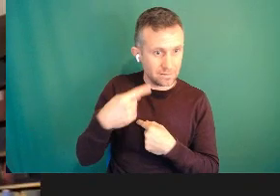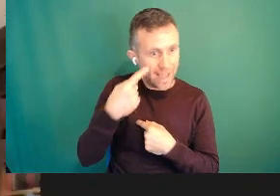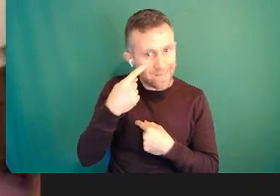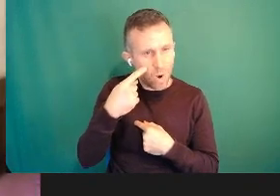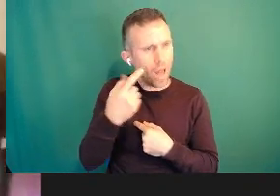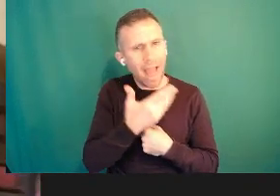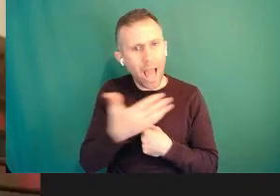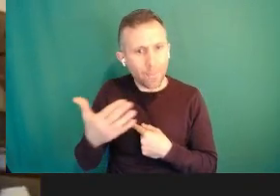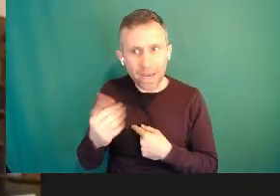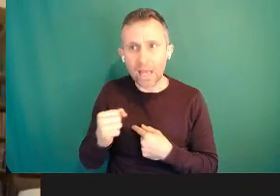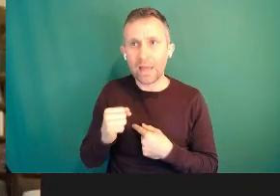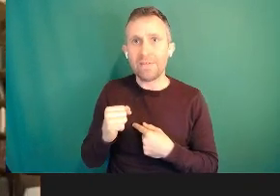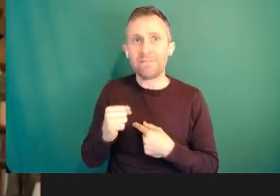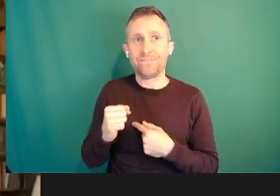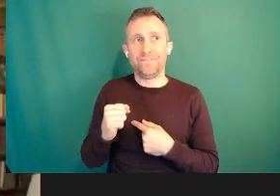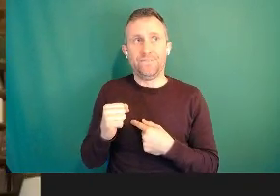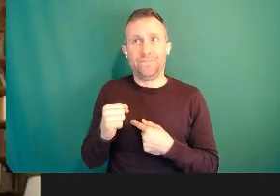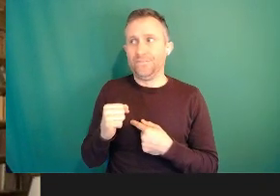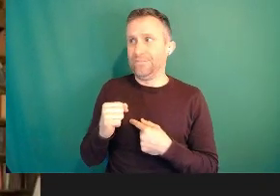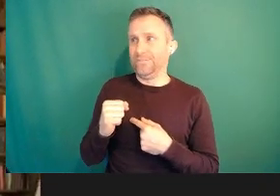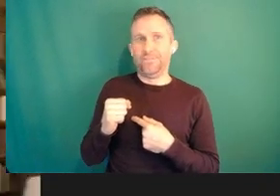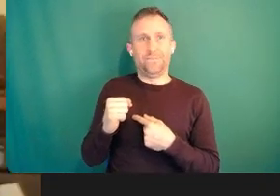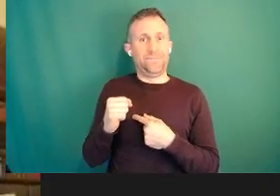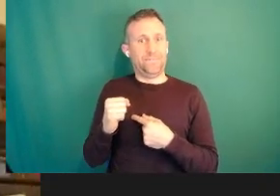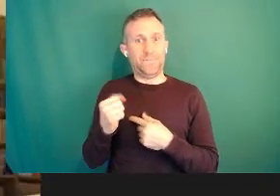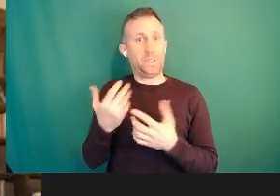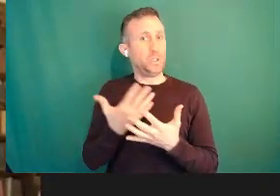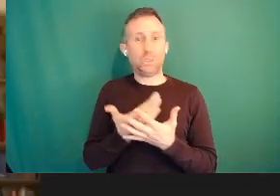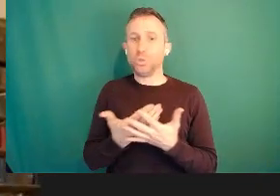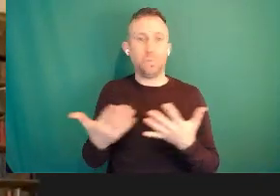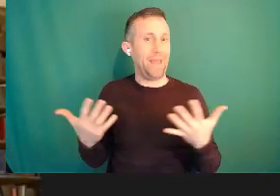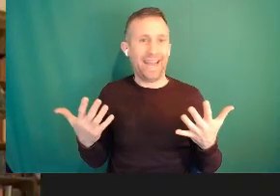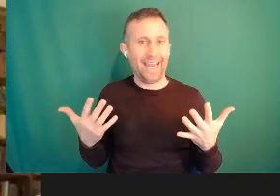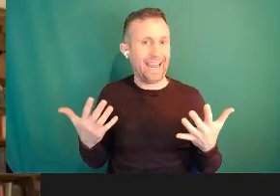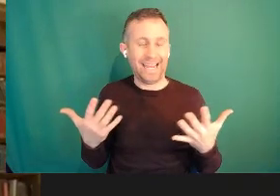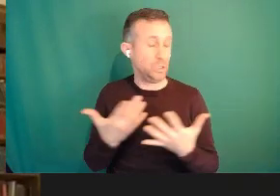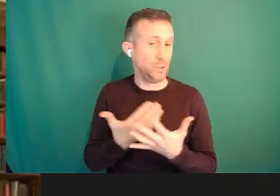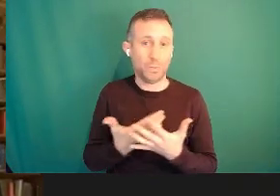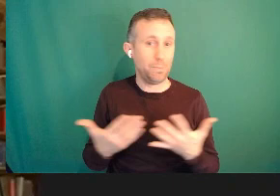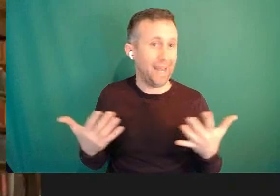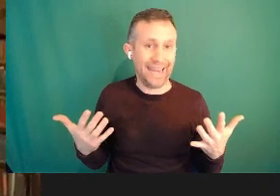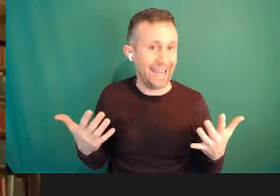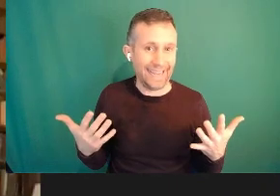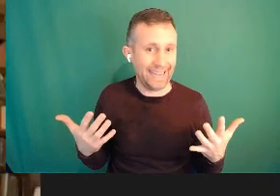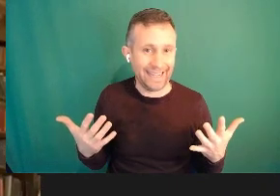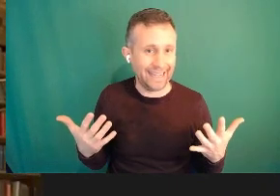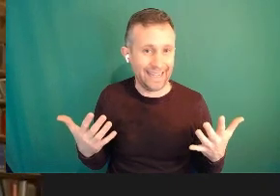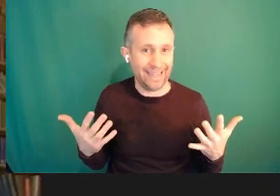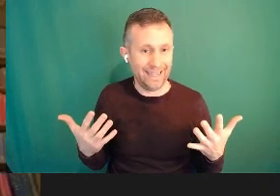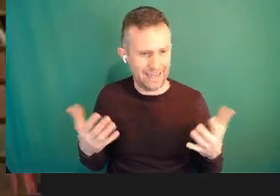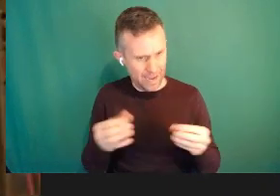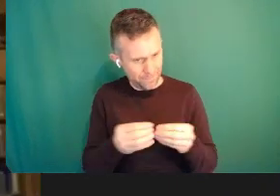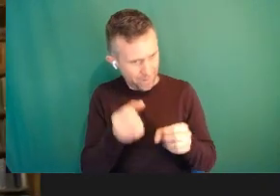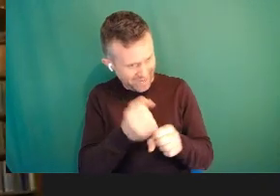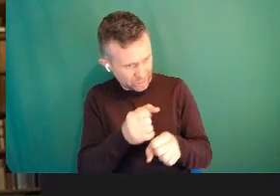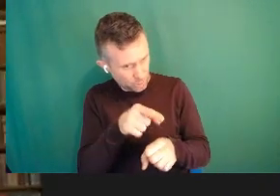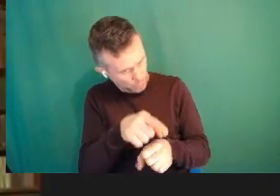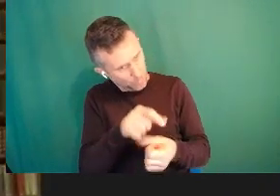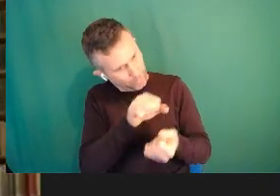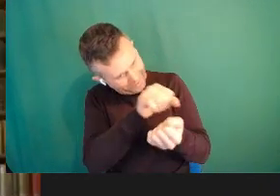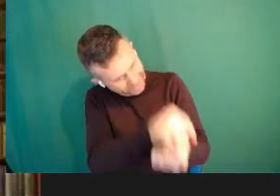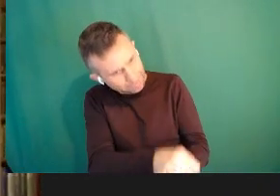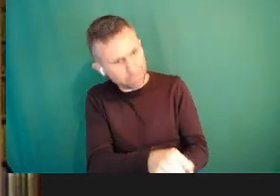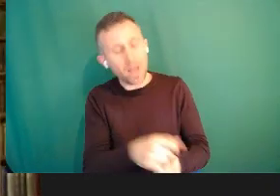leave a large proportion of the book collection with you, and we will, and knowing that they'll get good use and people will be able to engage with them.